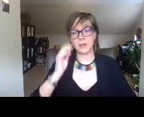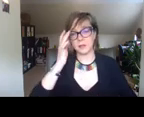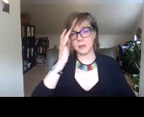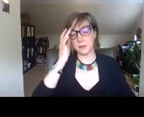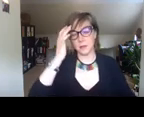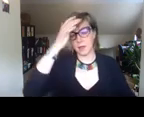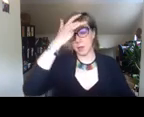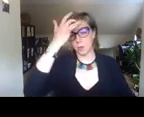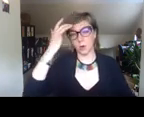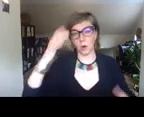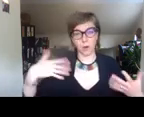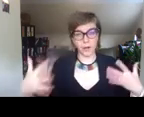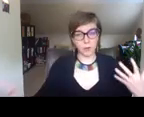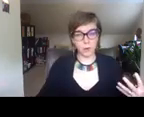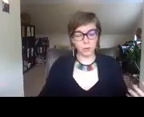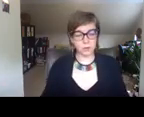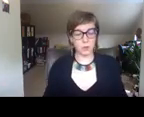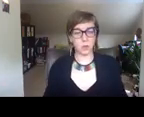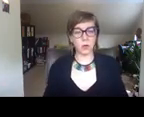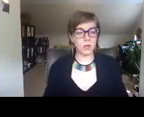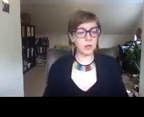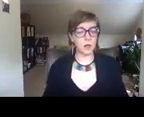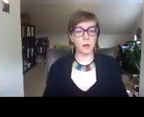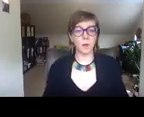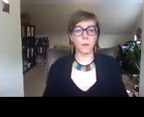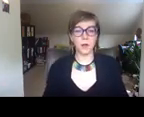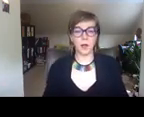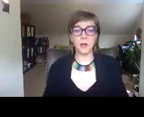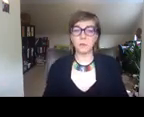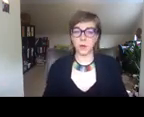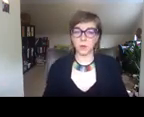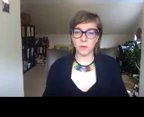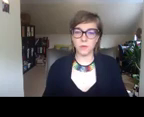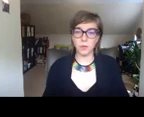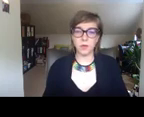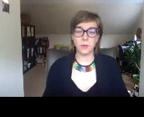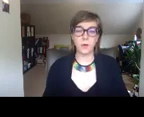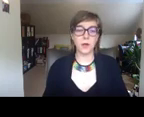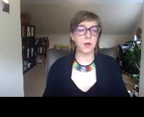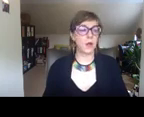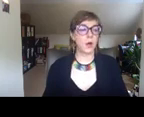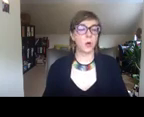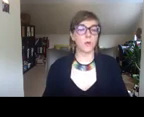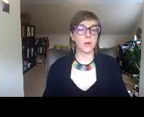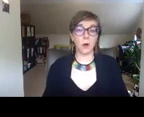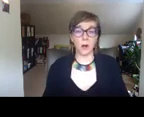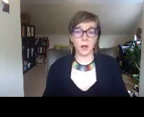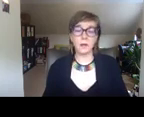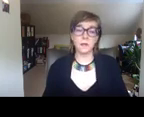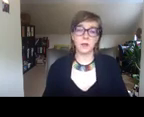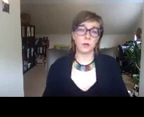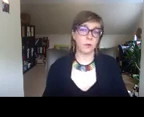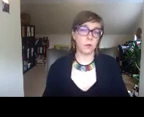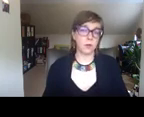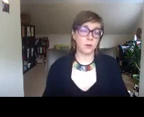some cases, they were already remote, so they were working OPI, right, over the phone interpreting, or